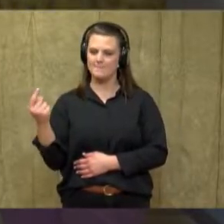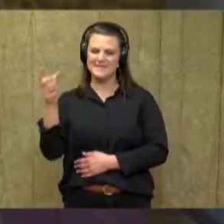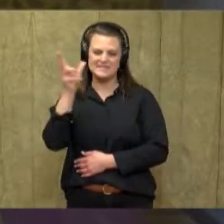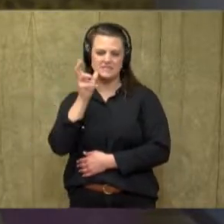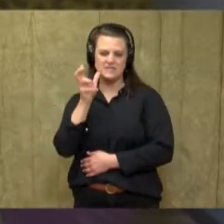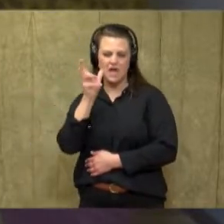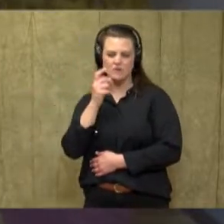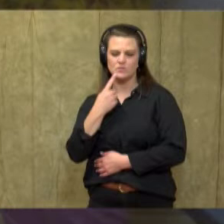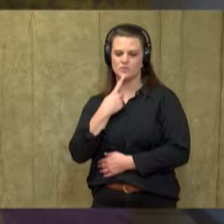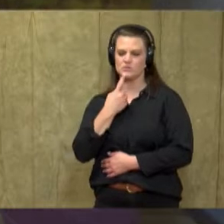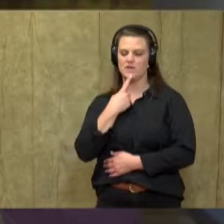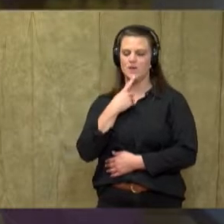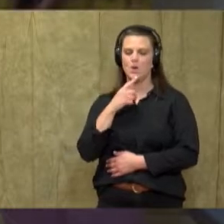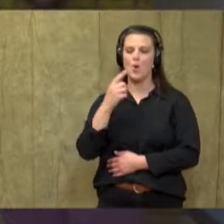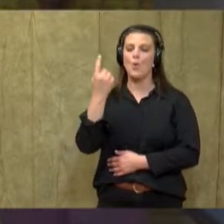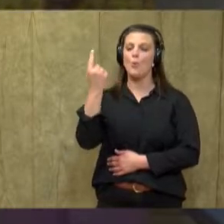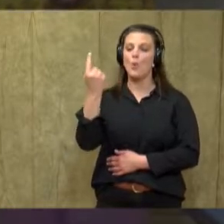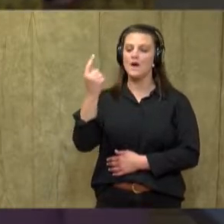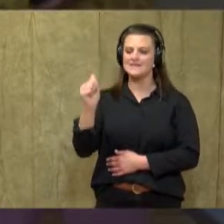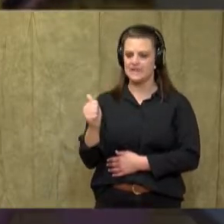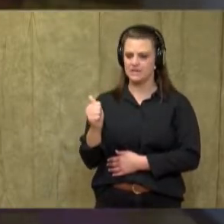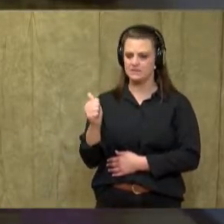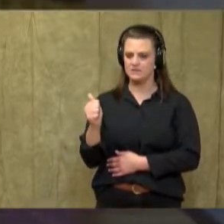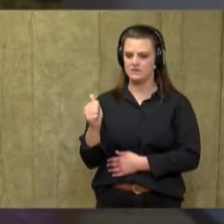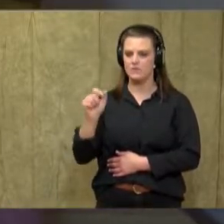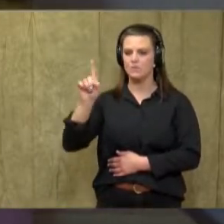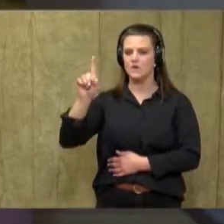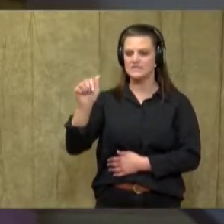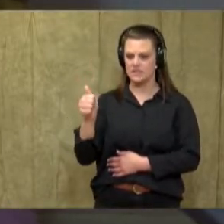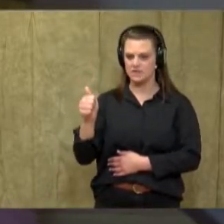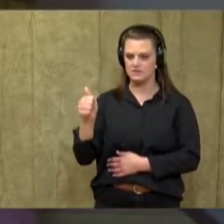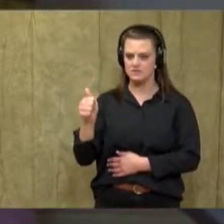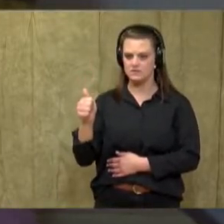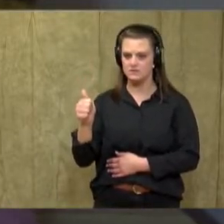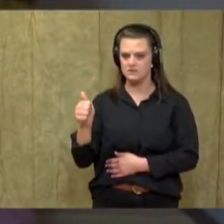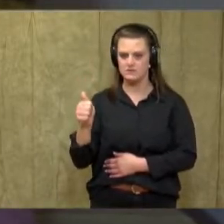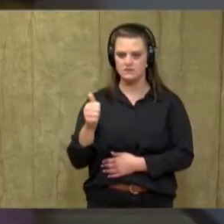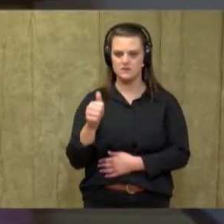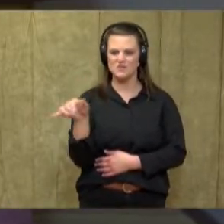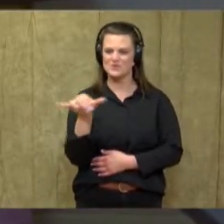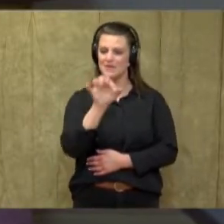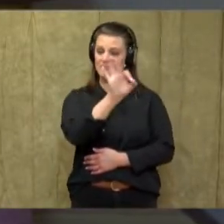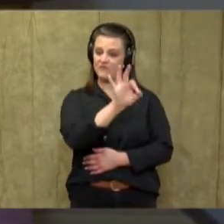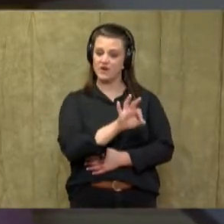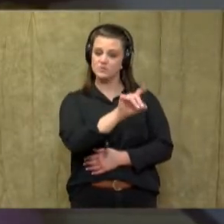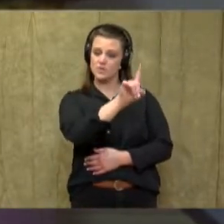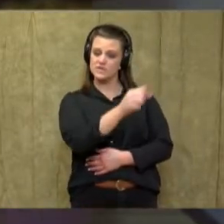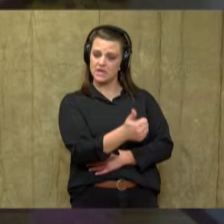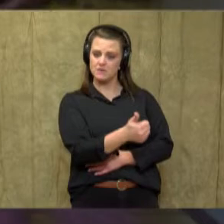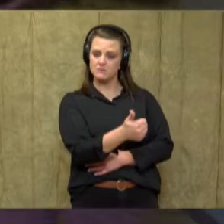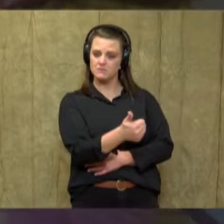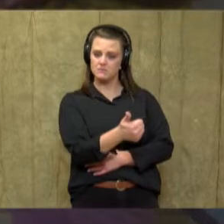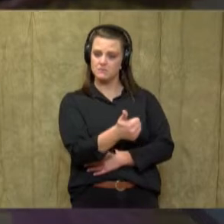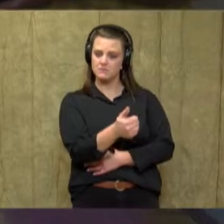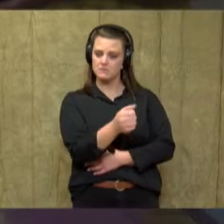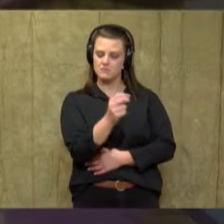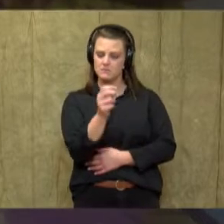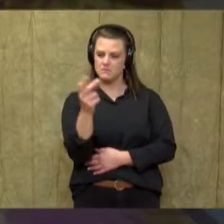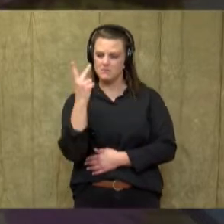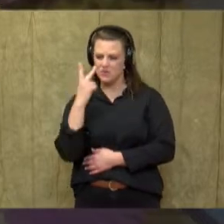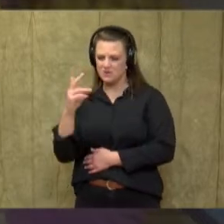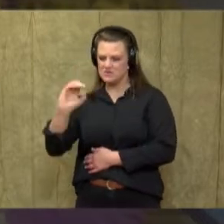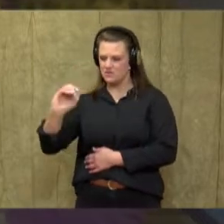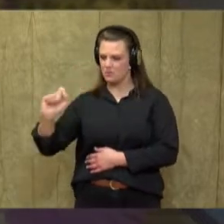like 1/10. So it sounds the same as how we would call out our fraction 1/10, but it